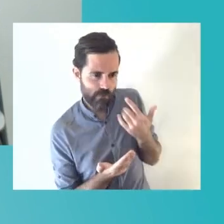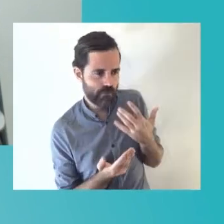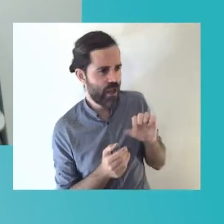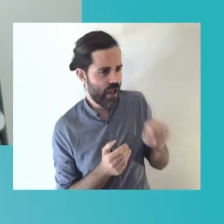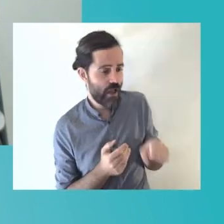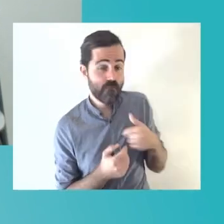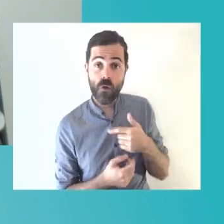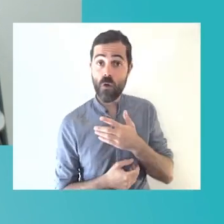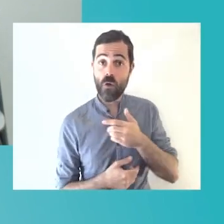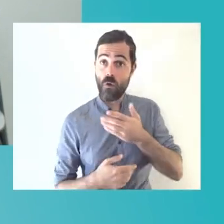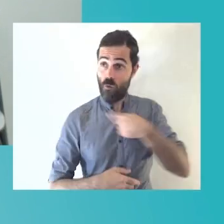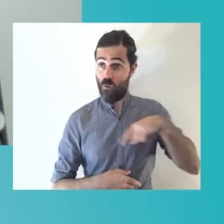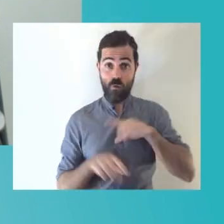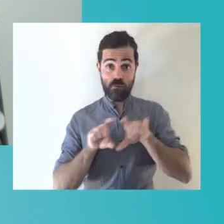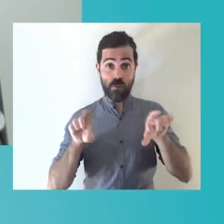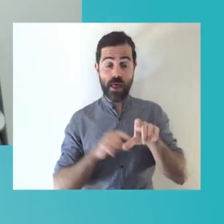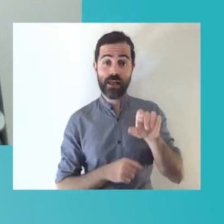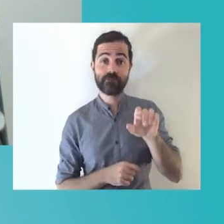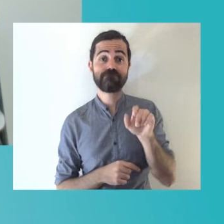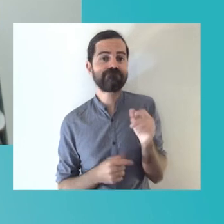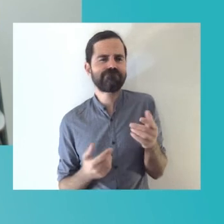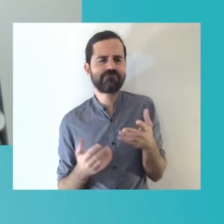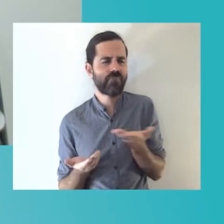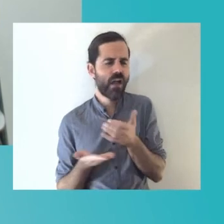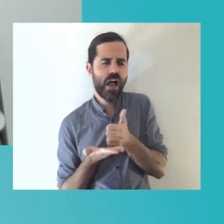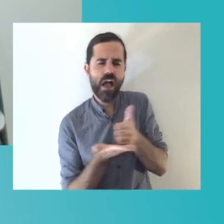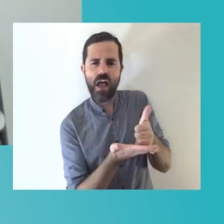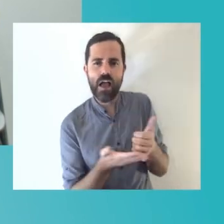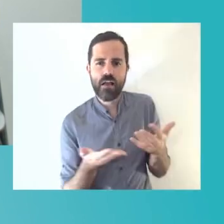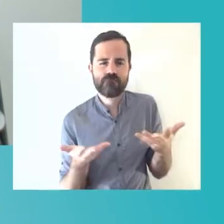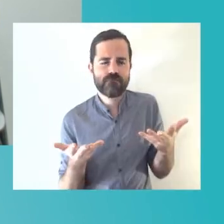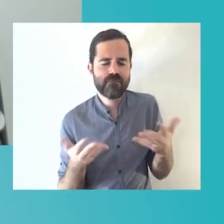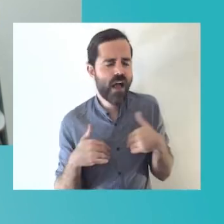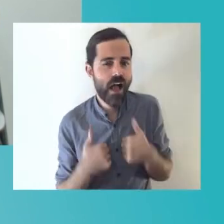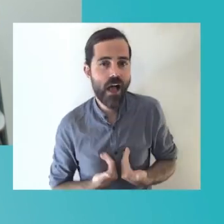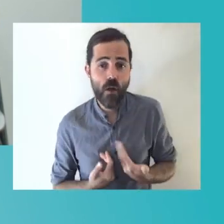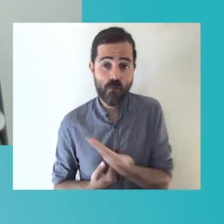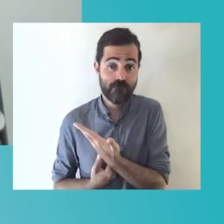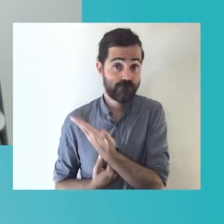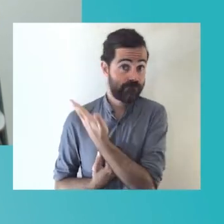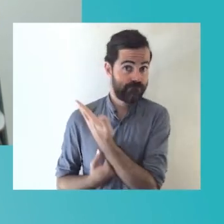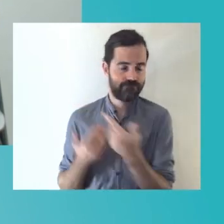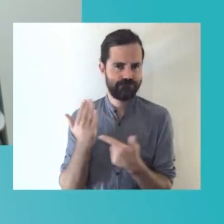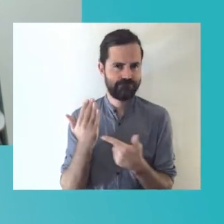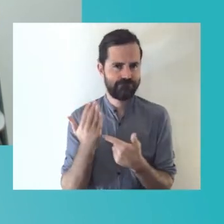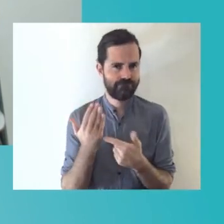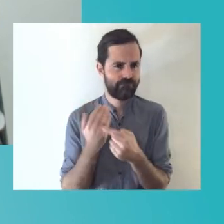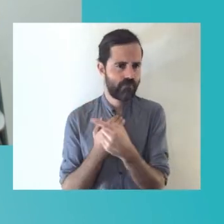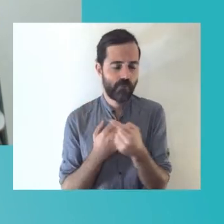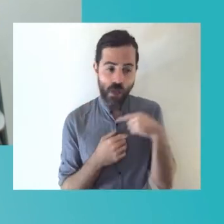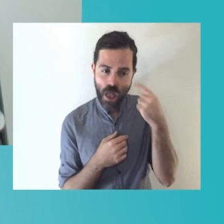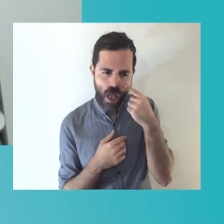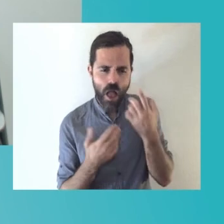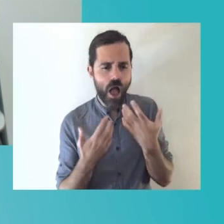Sikai Medical assist in these three situations? Well, thanks to artificial intelligence, it detects automatically every lesion.